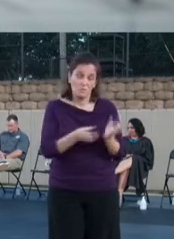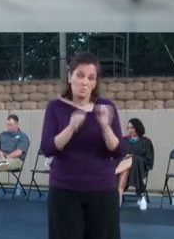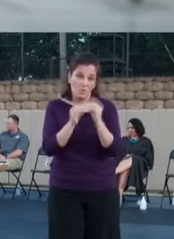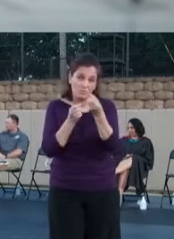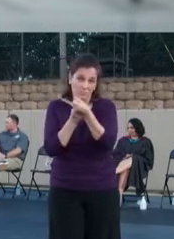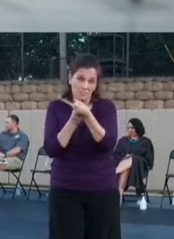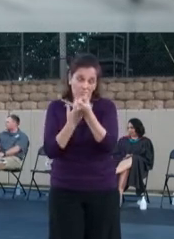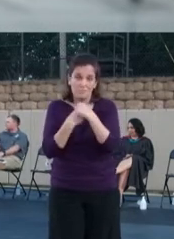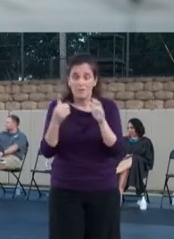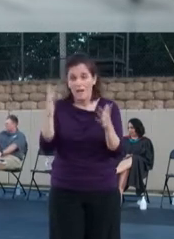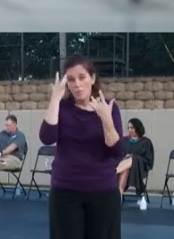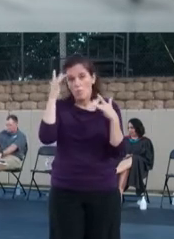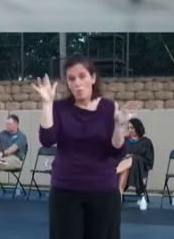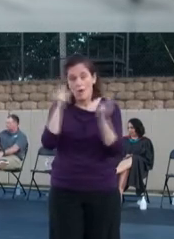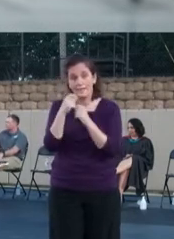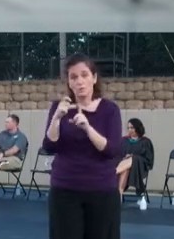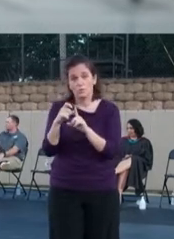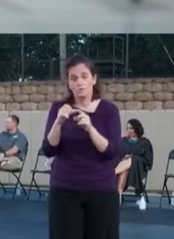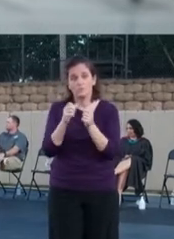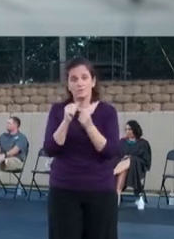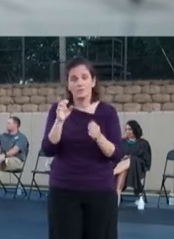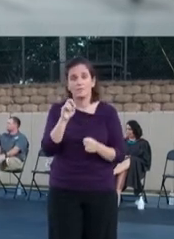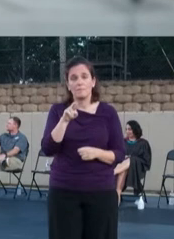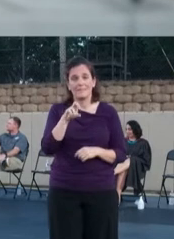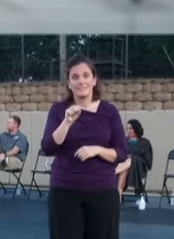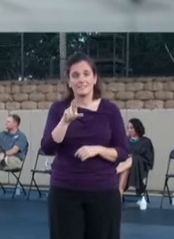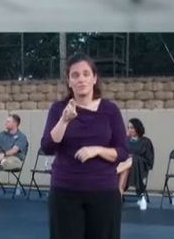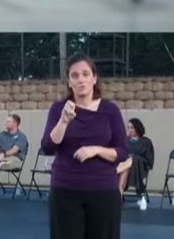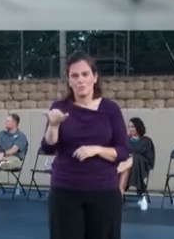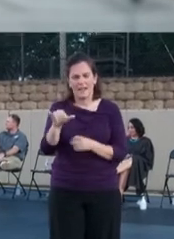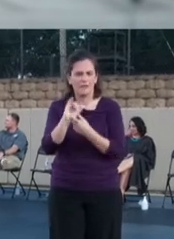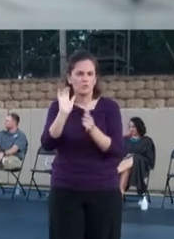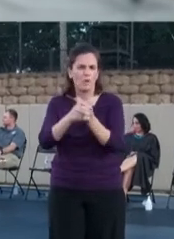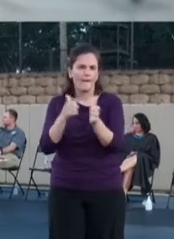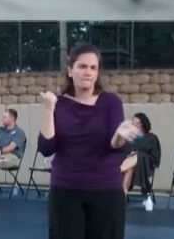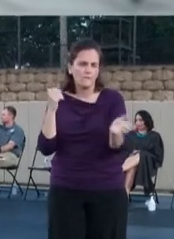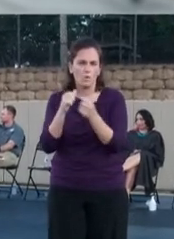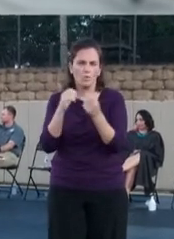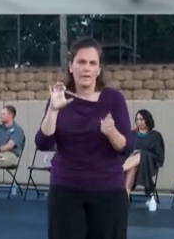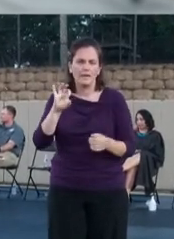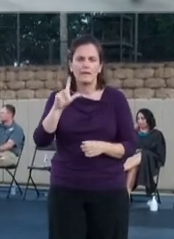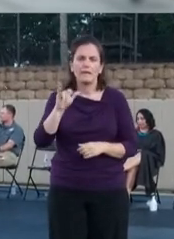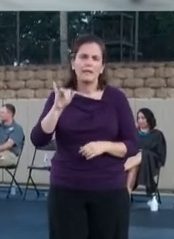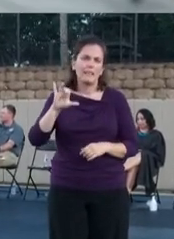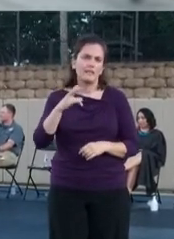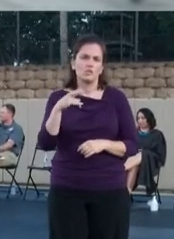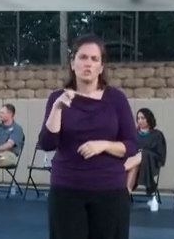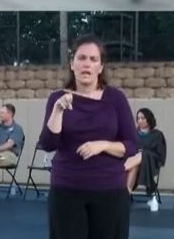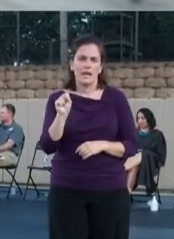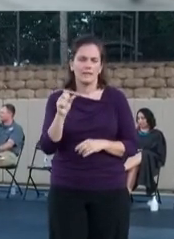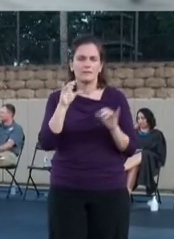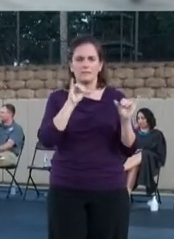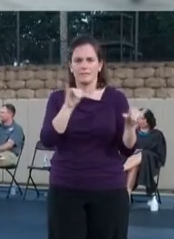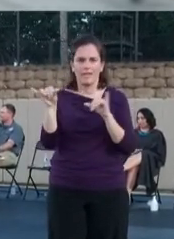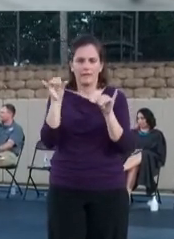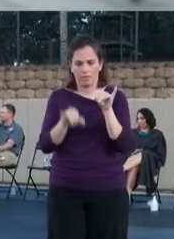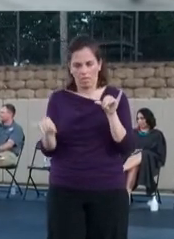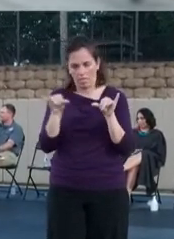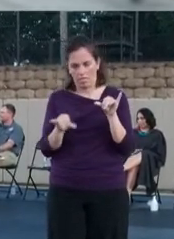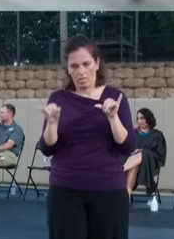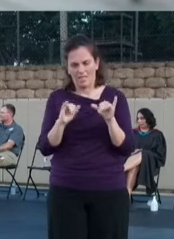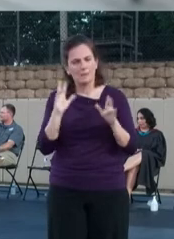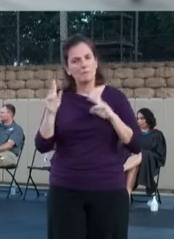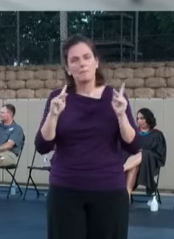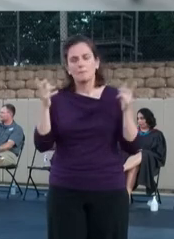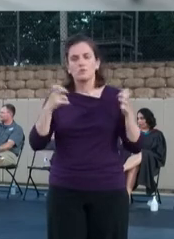the wise words of Mrs. Ray, to avoid cliches like the plague, that few people would care to hear me drone on